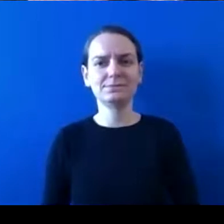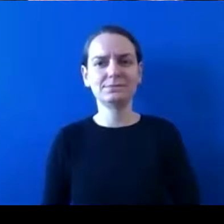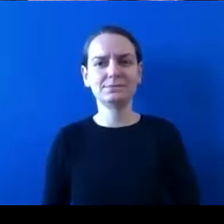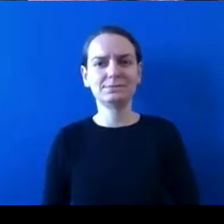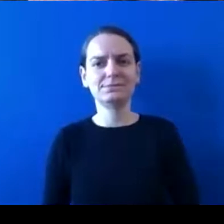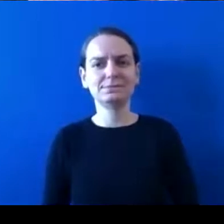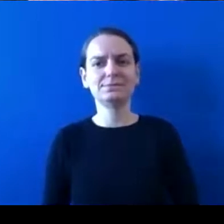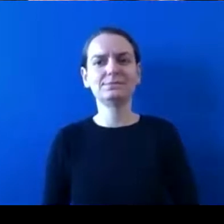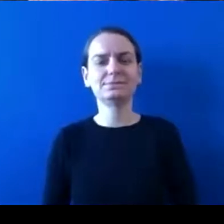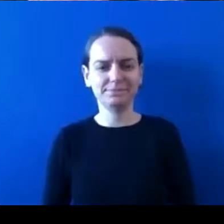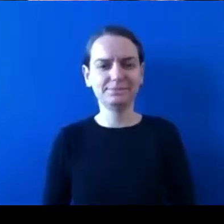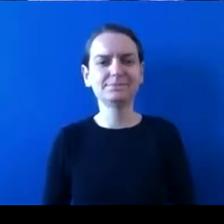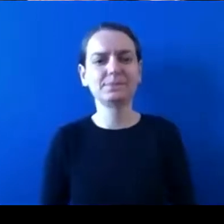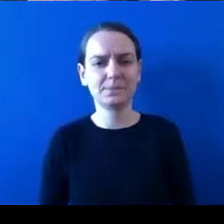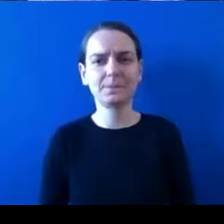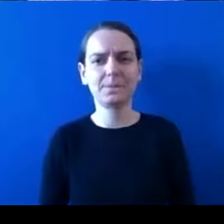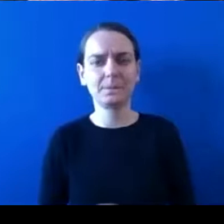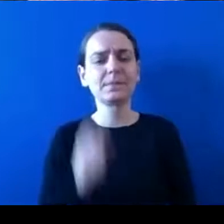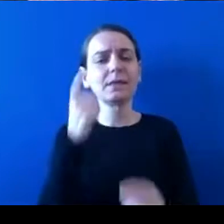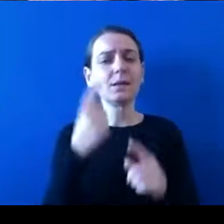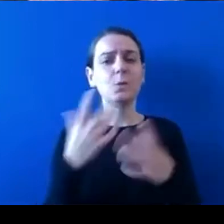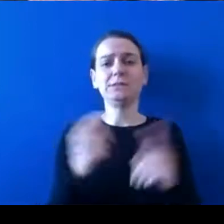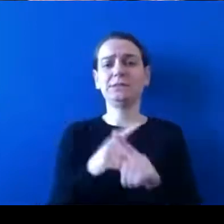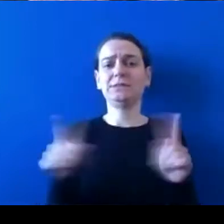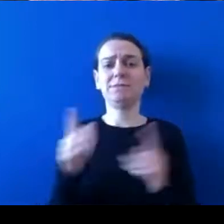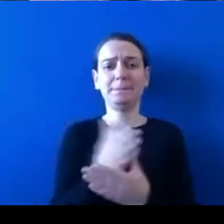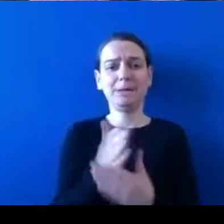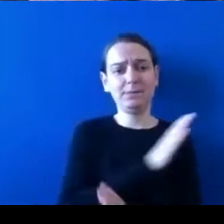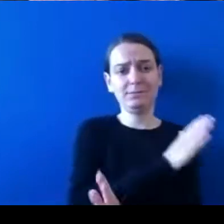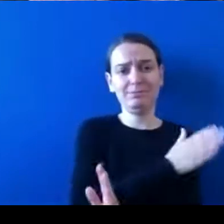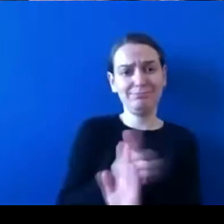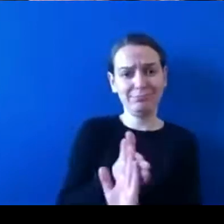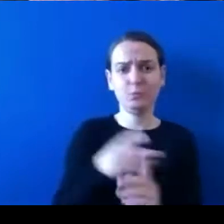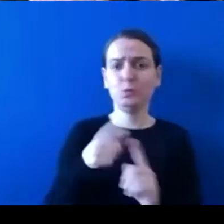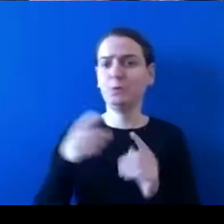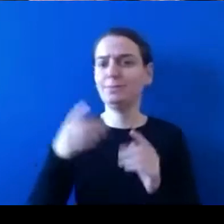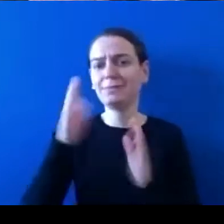unfamiliar environments, crossing complex street intersections,